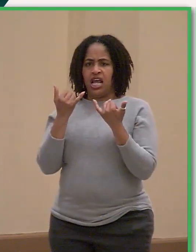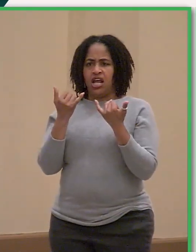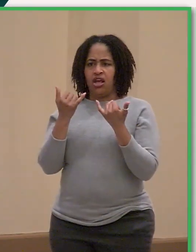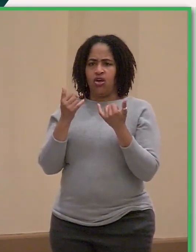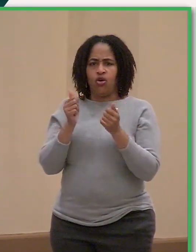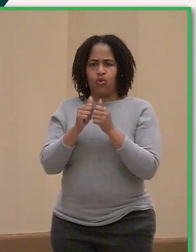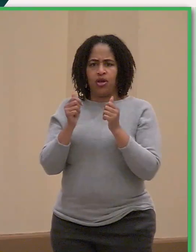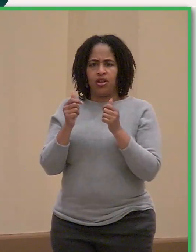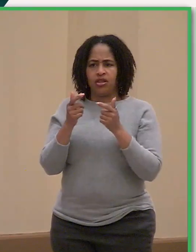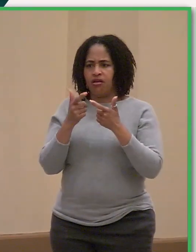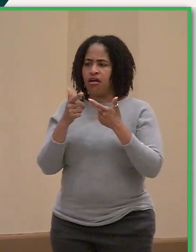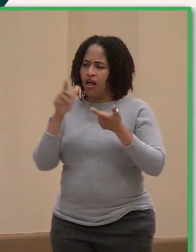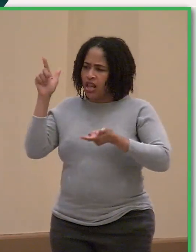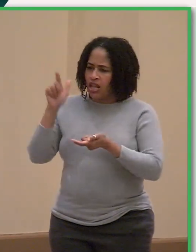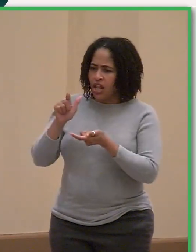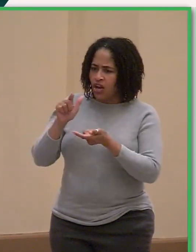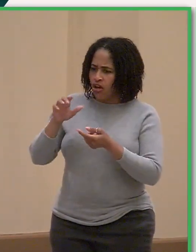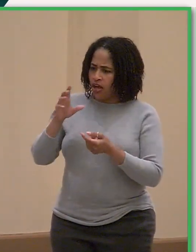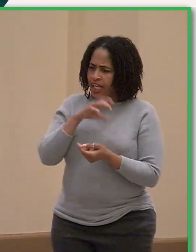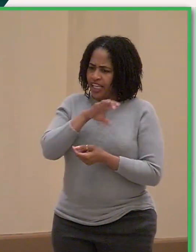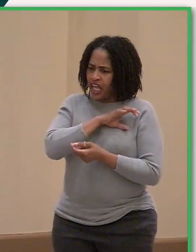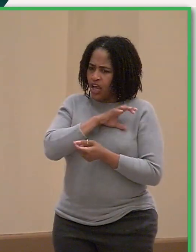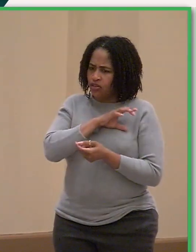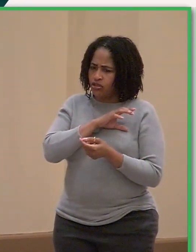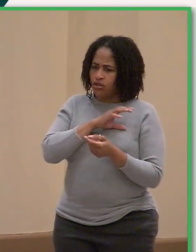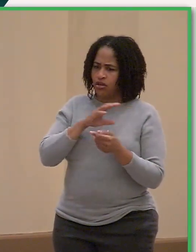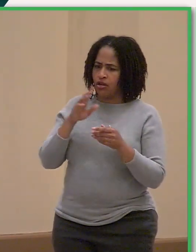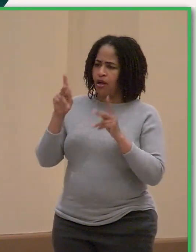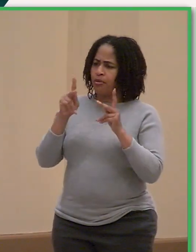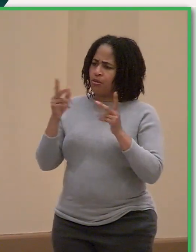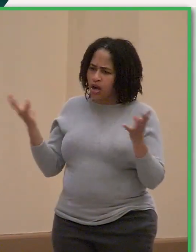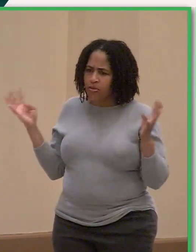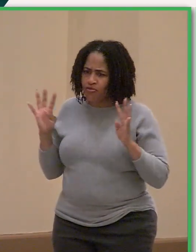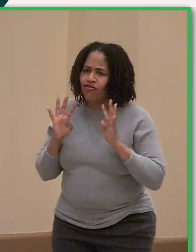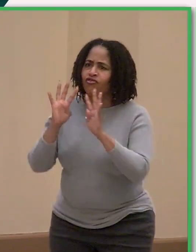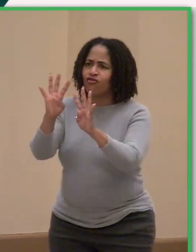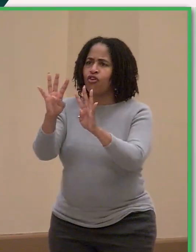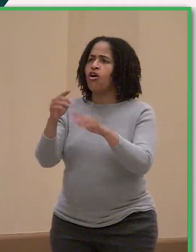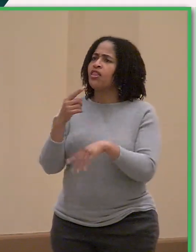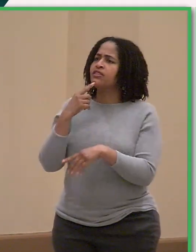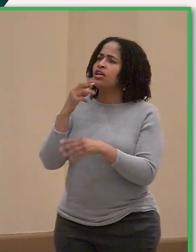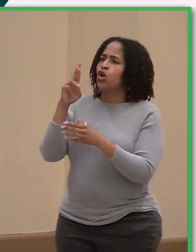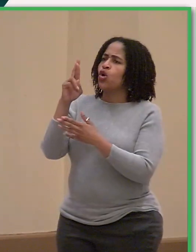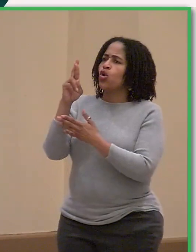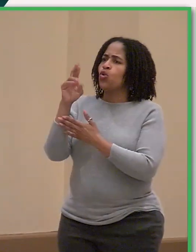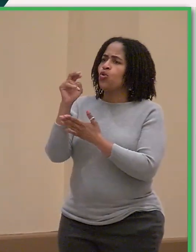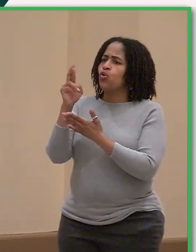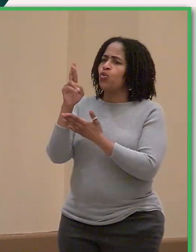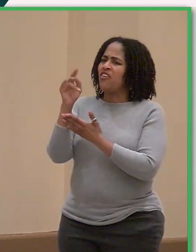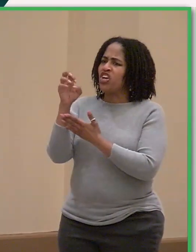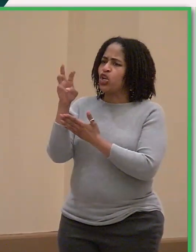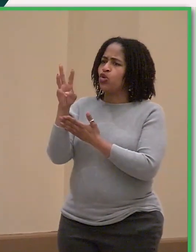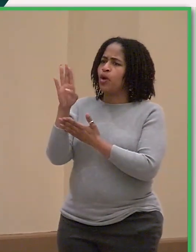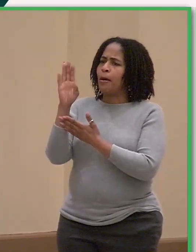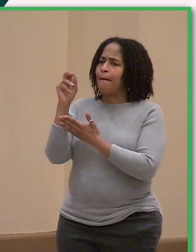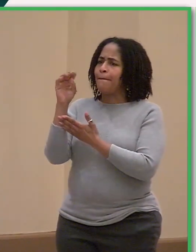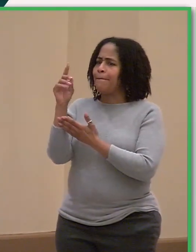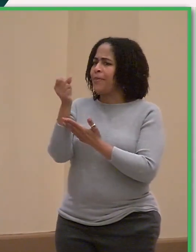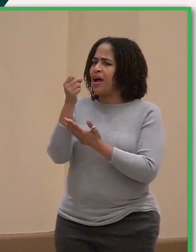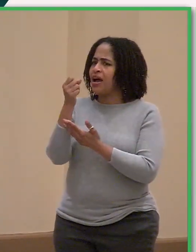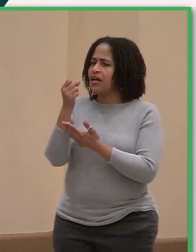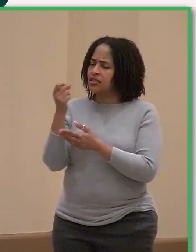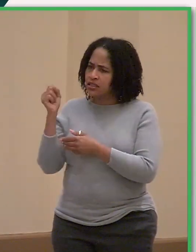Miller Canfield, bond counsel for the city of Detroit, come forth and say revenue bonds require notice, as well